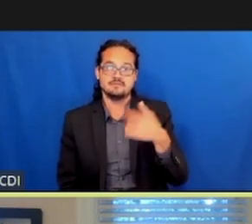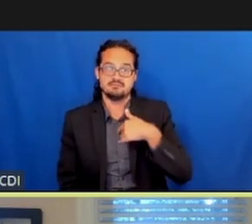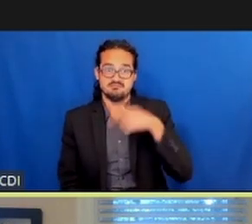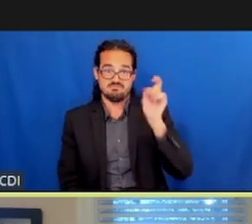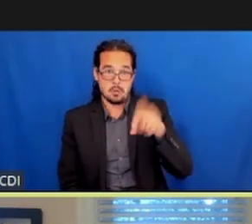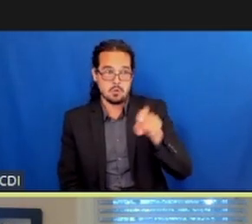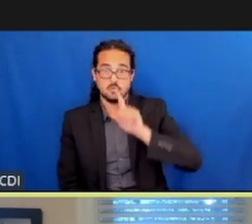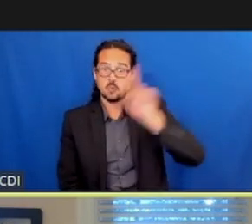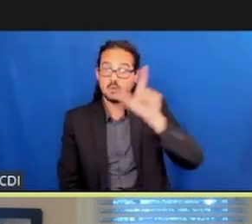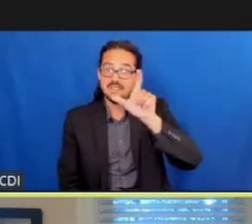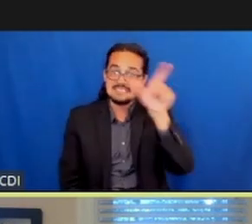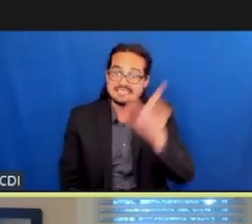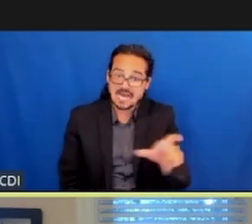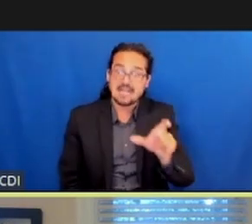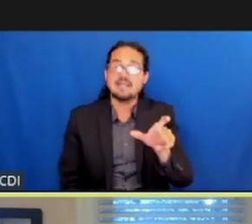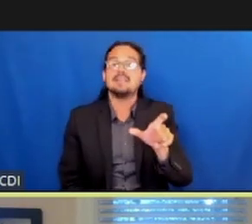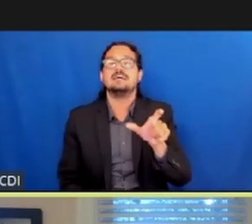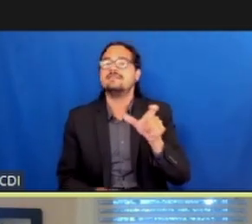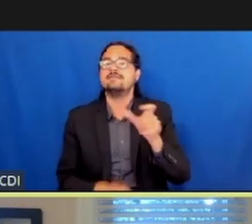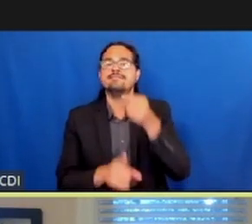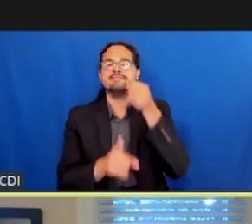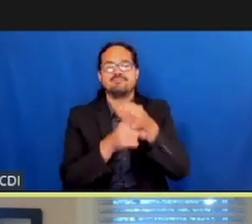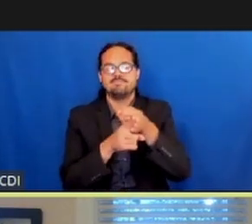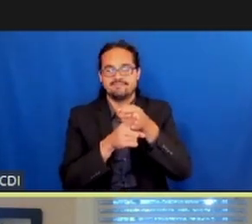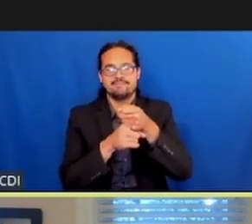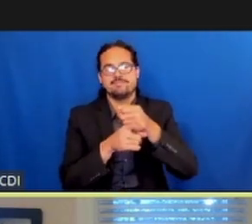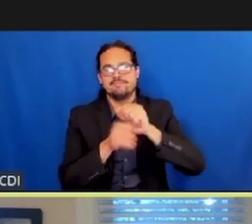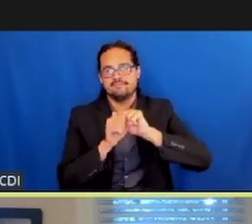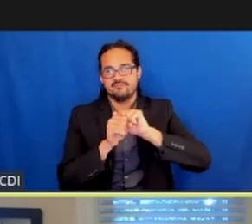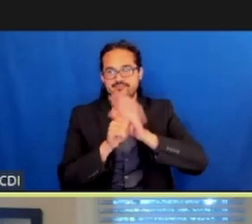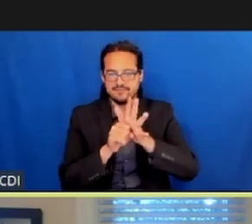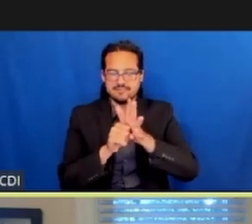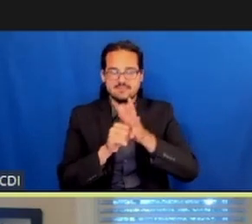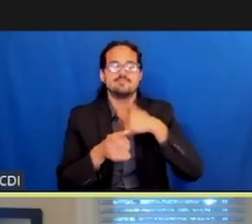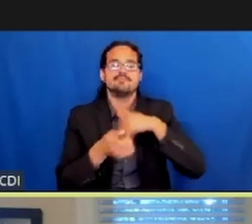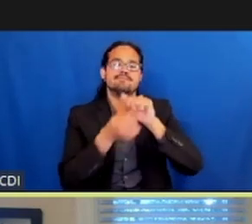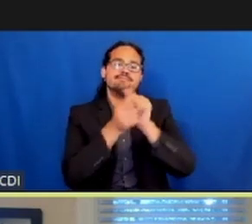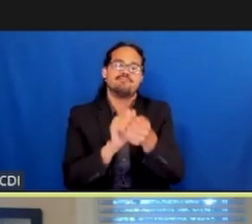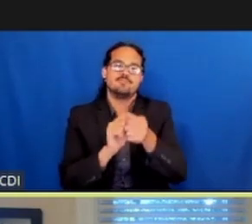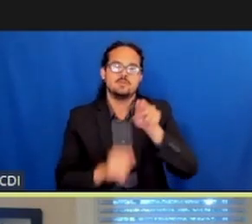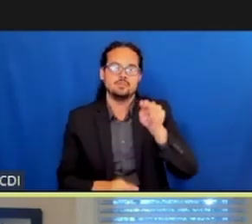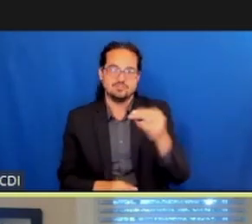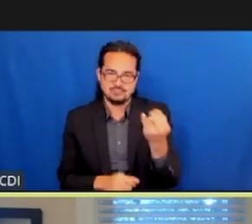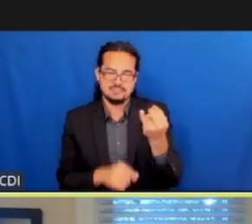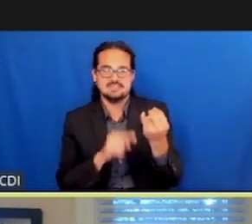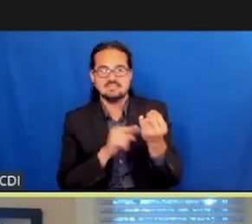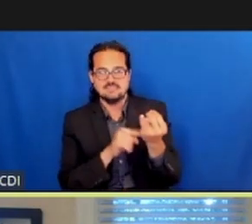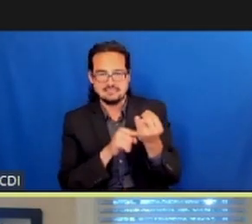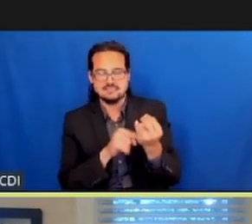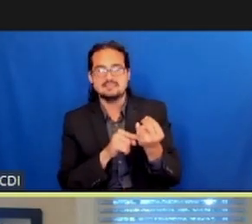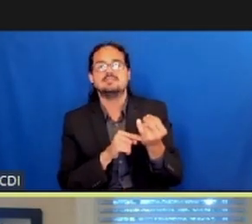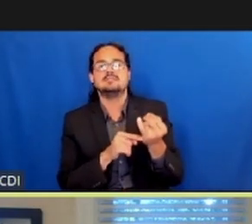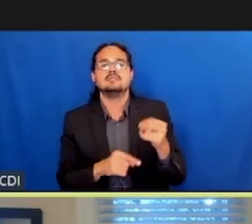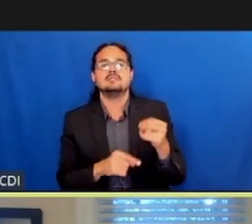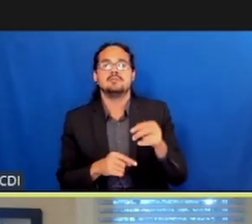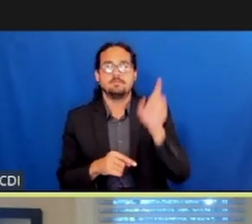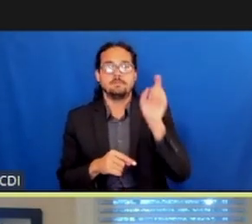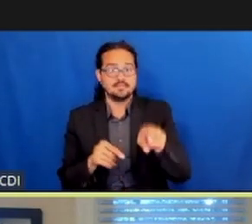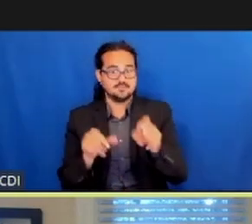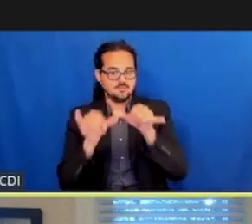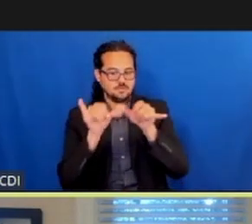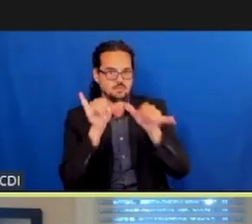for quarantine before my children return to school, and to make sure I have time to get my 2 children who are under 12, since they have traveled, unless it